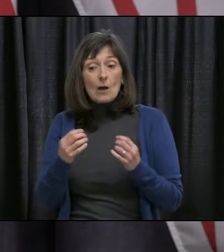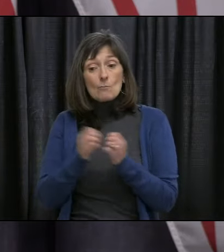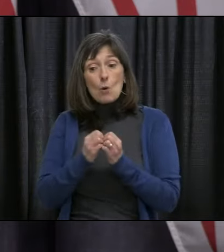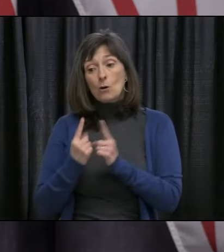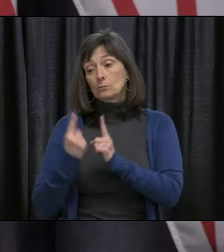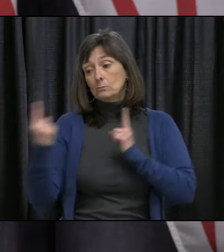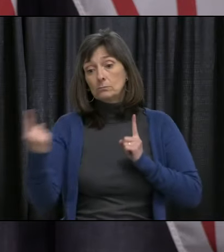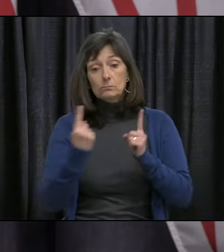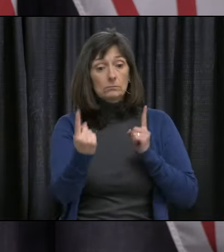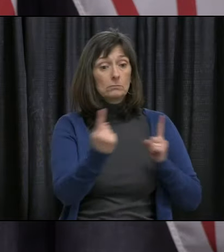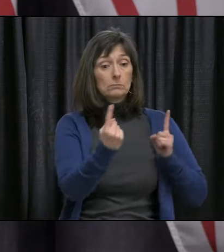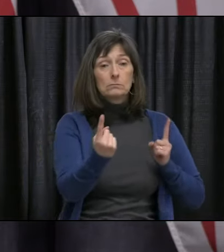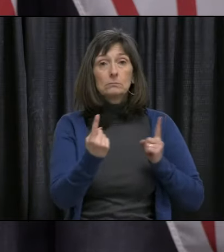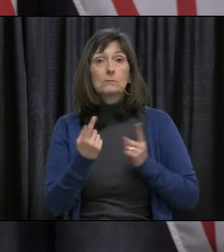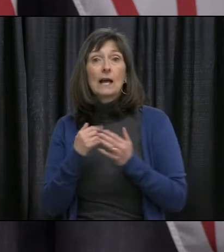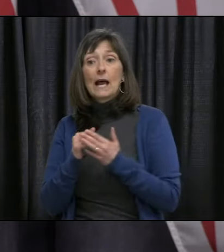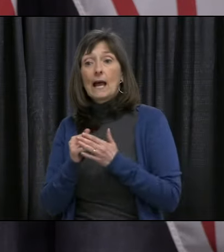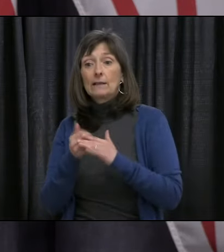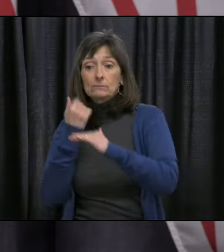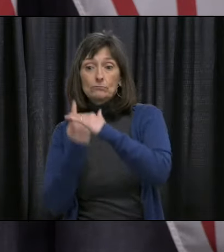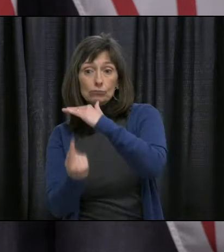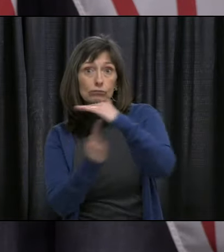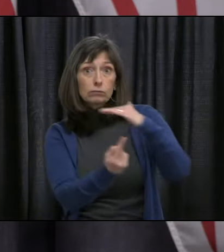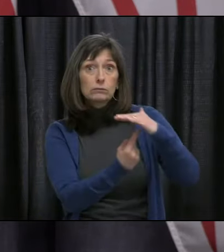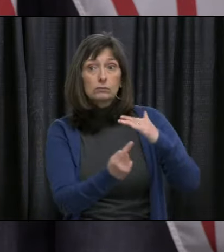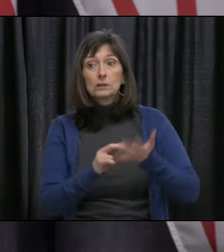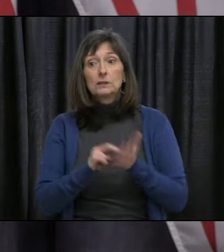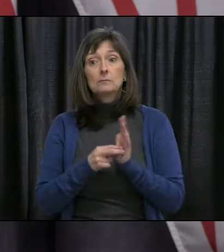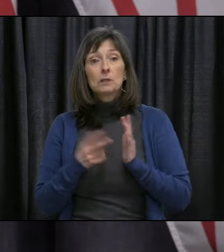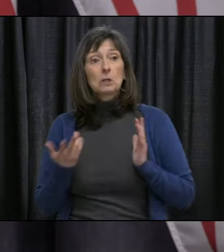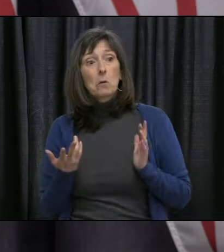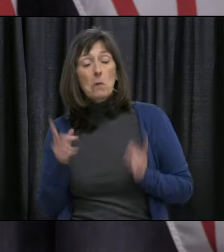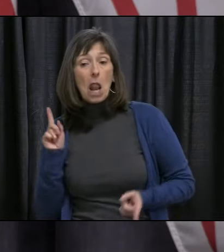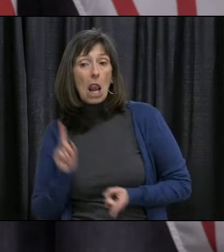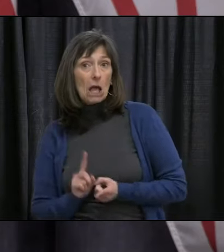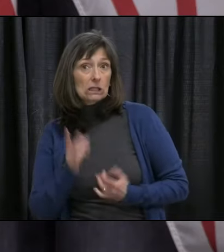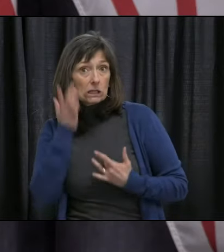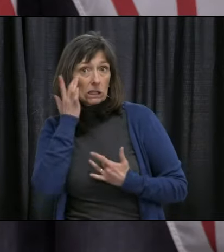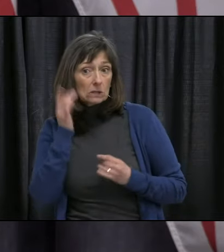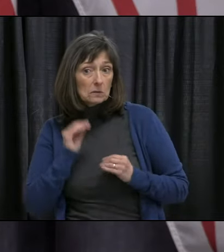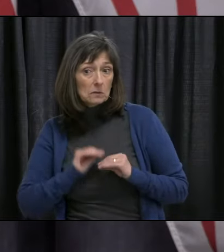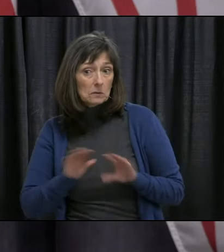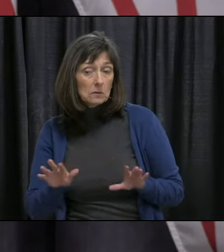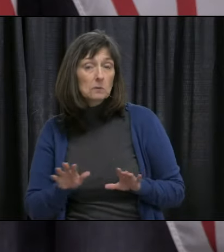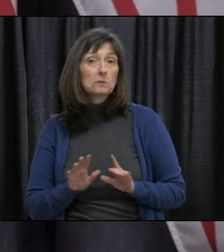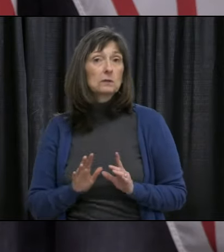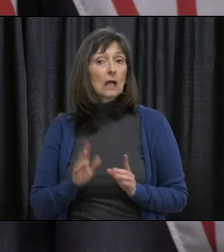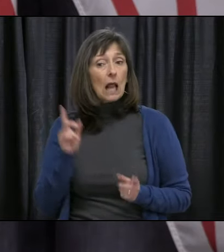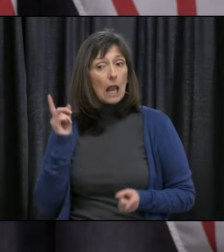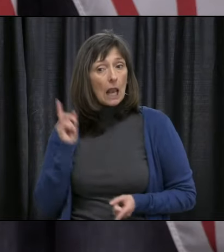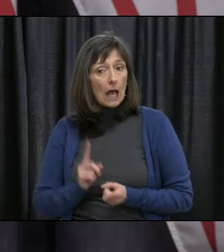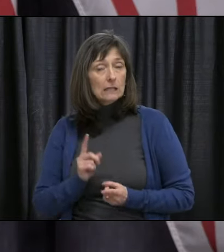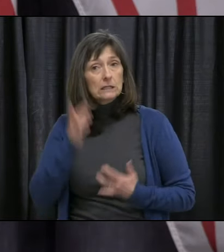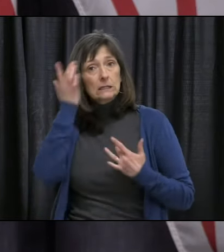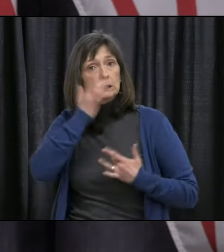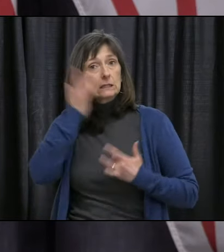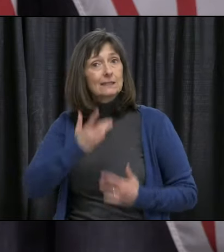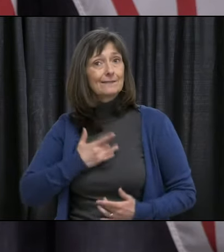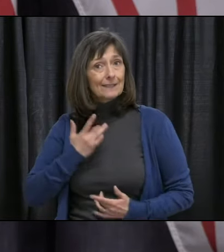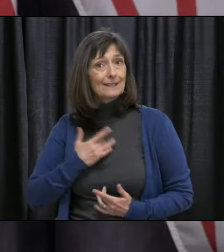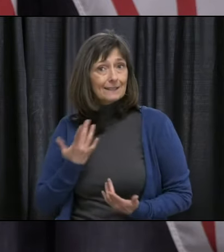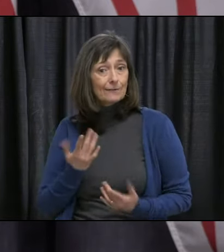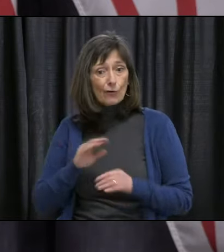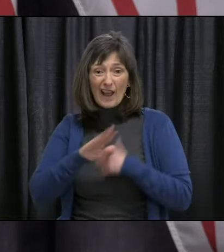all kinds of symptom spread or disease spread. And so we're seeing a reduction in